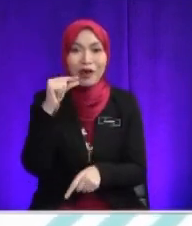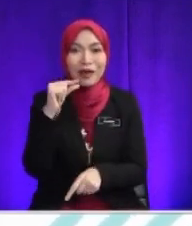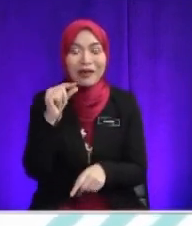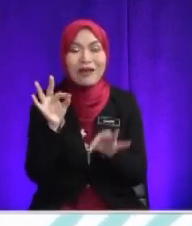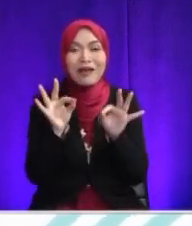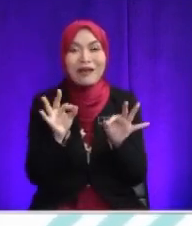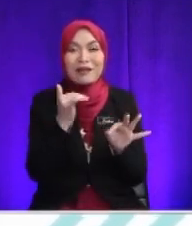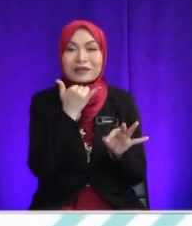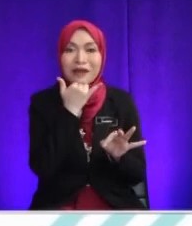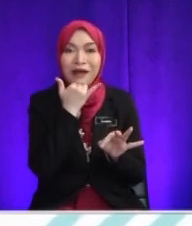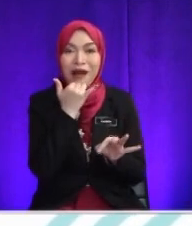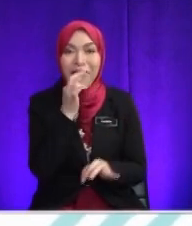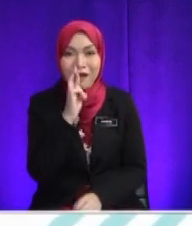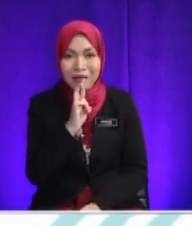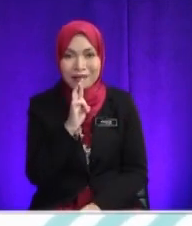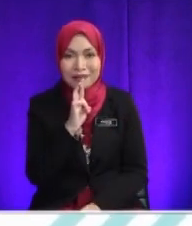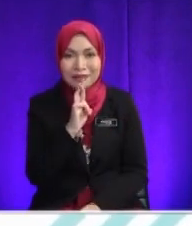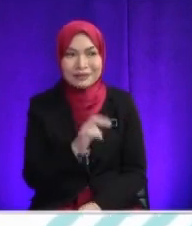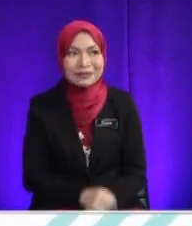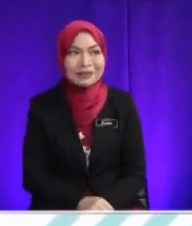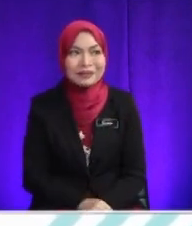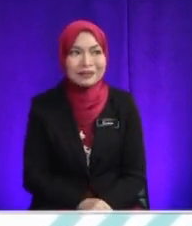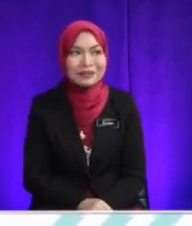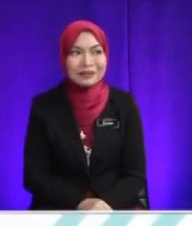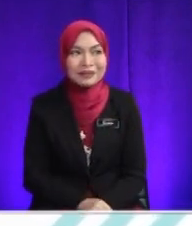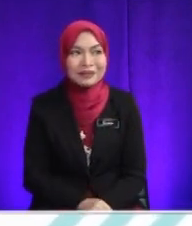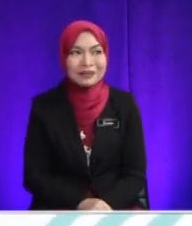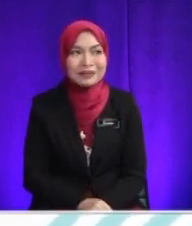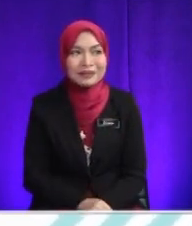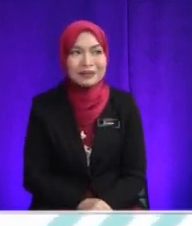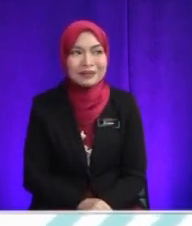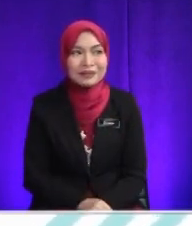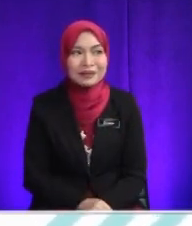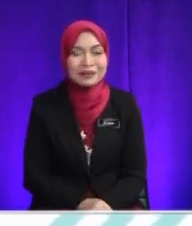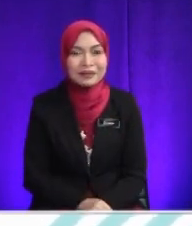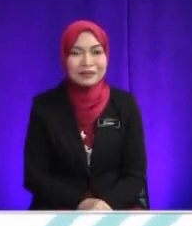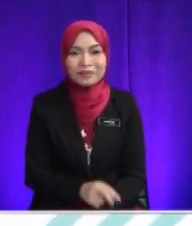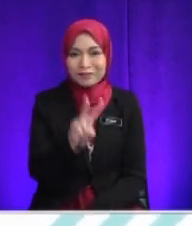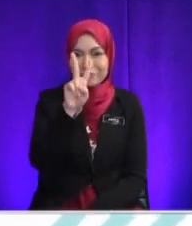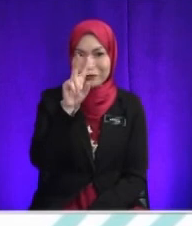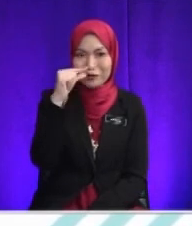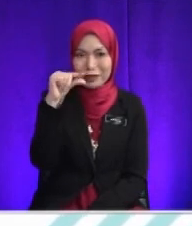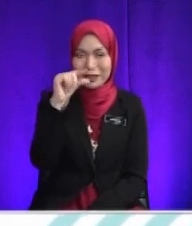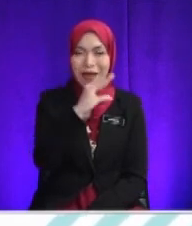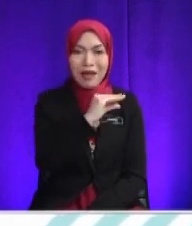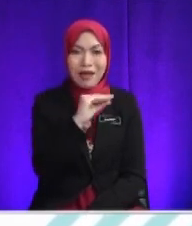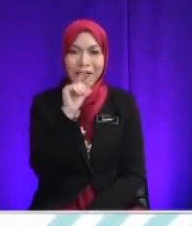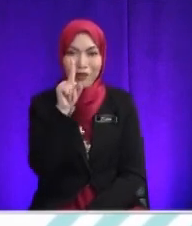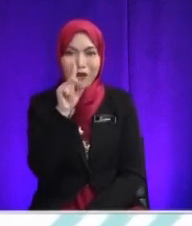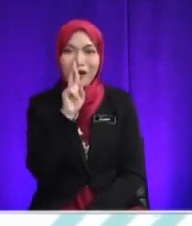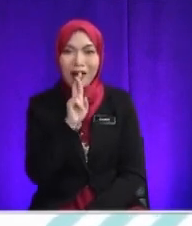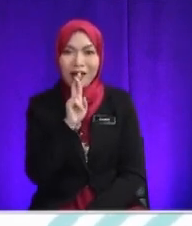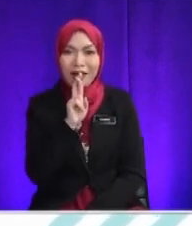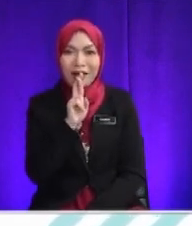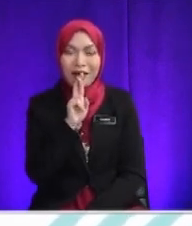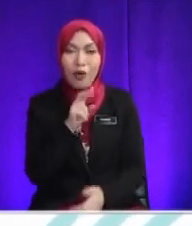Nazifa, choose one colour only, okay? Okay. Oh, Nazifa chose red. Okay, so 2 green, 1 red. Yes. So what do you think, Chris? Is this the